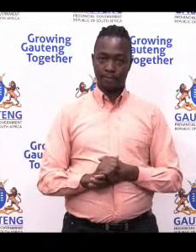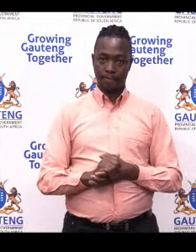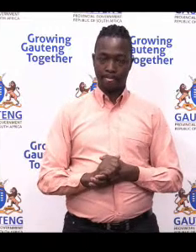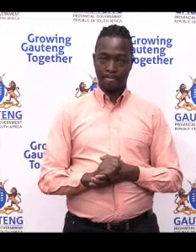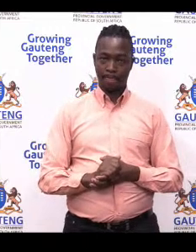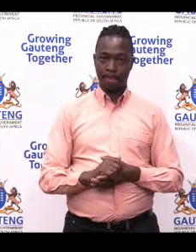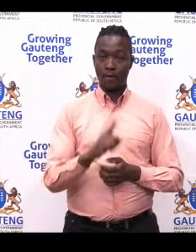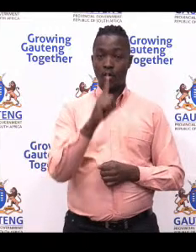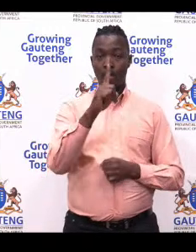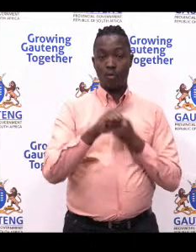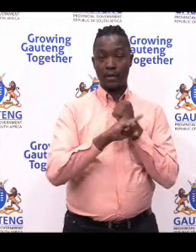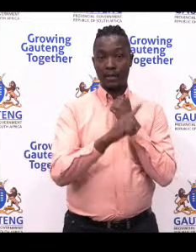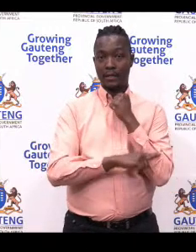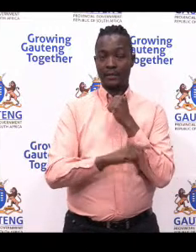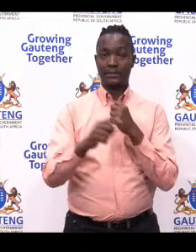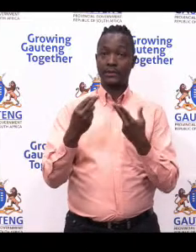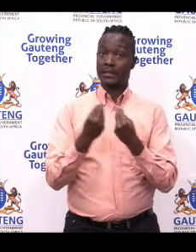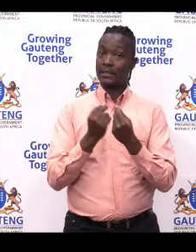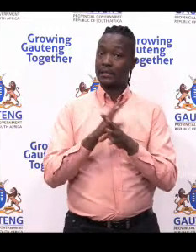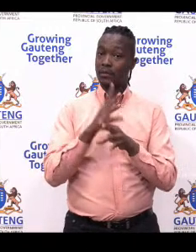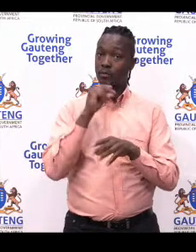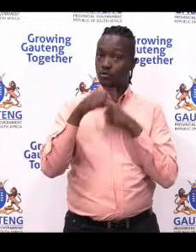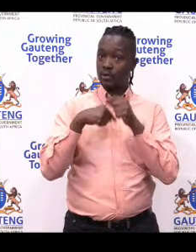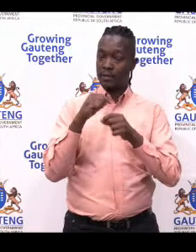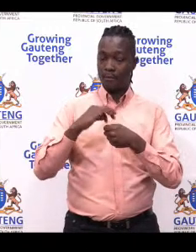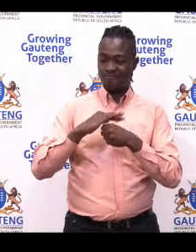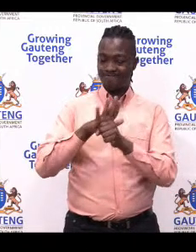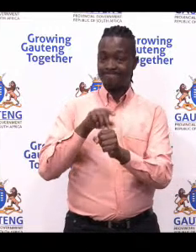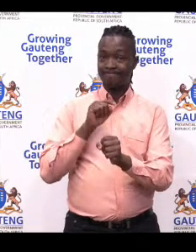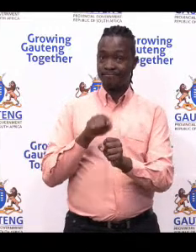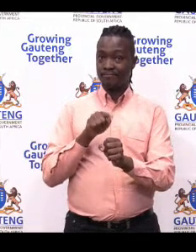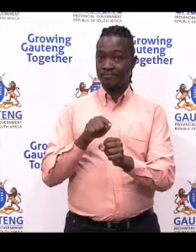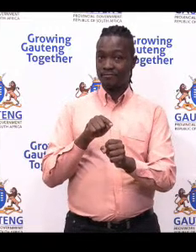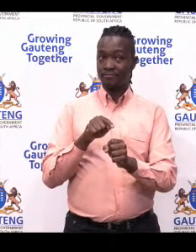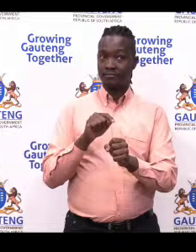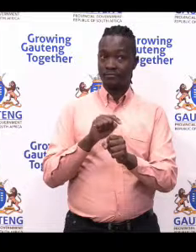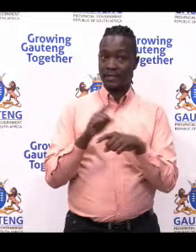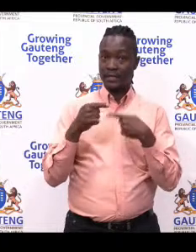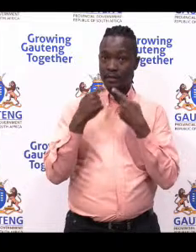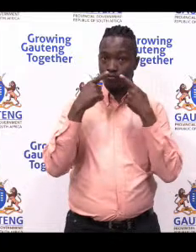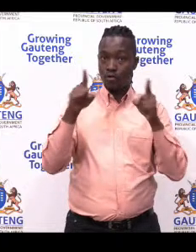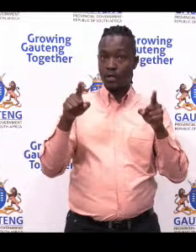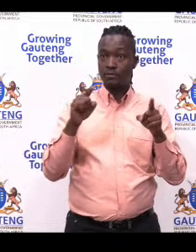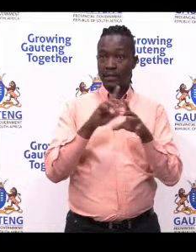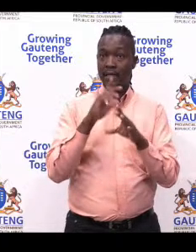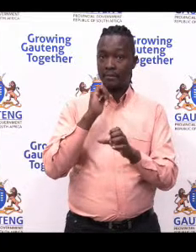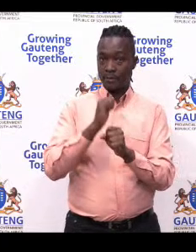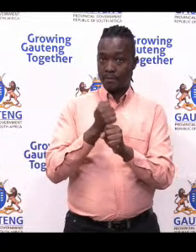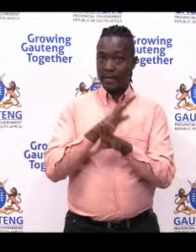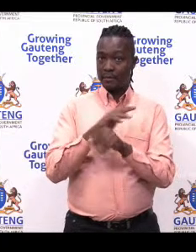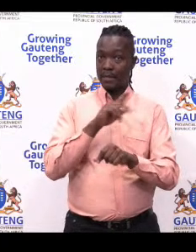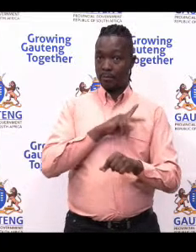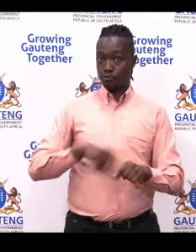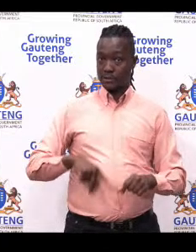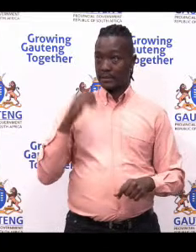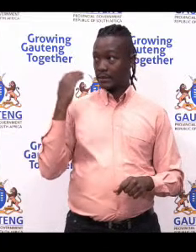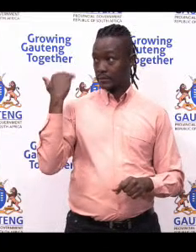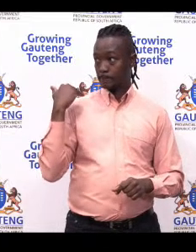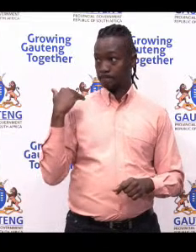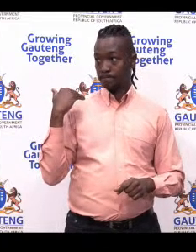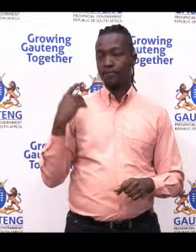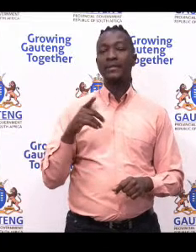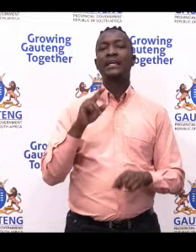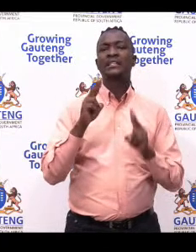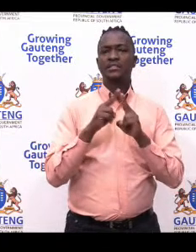want to talk to is that while we are talking about COVID and the closure and the pronouncement that would have been made by the president,